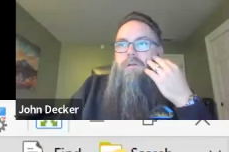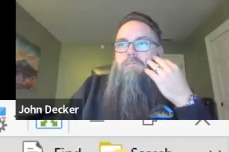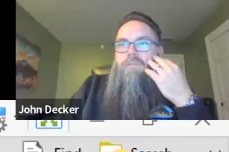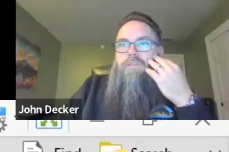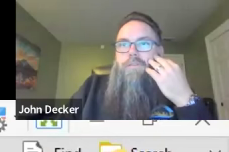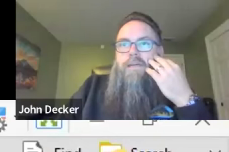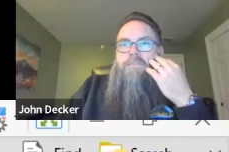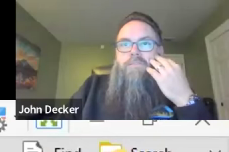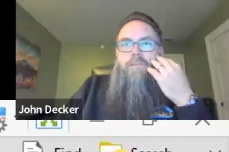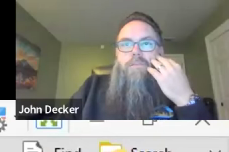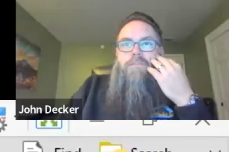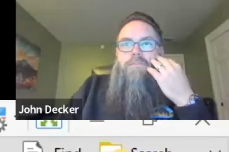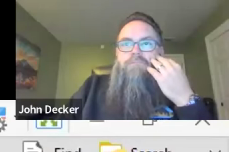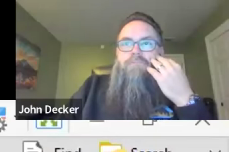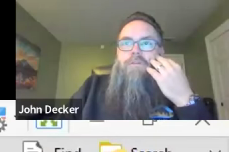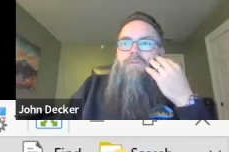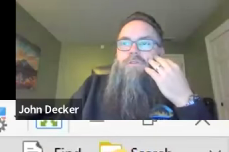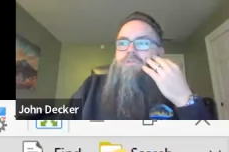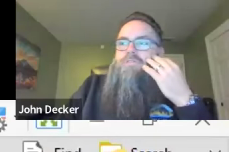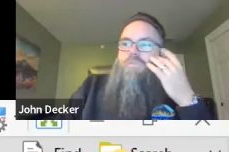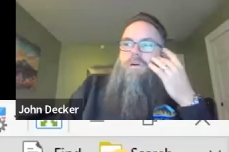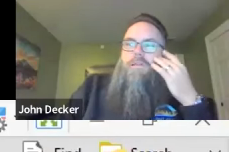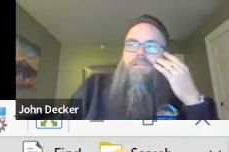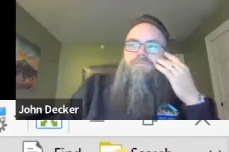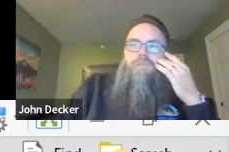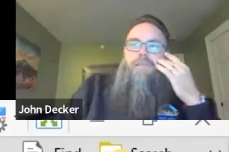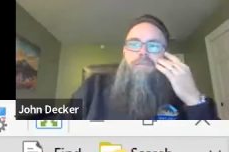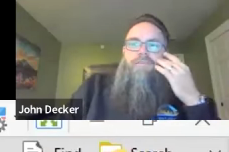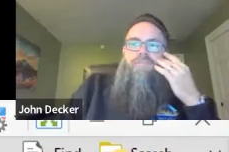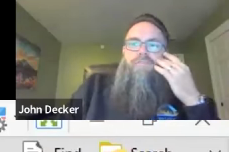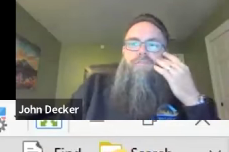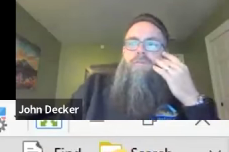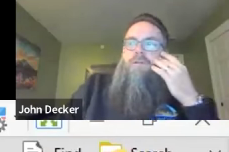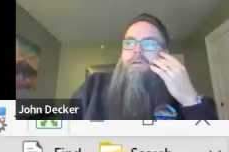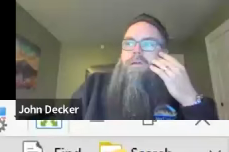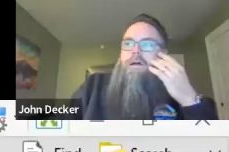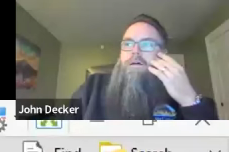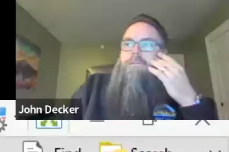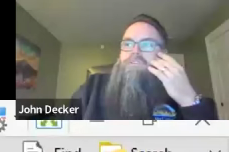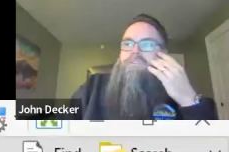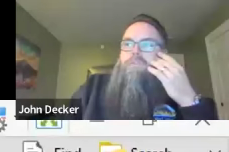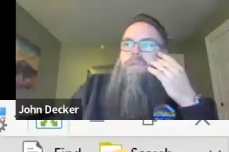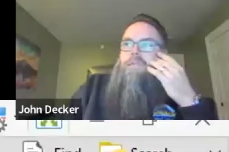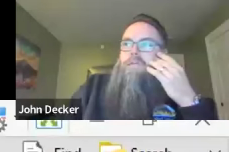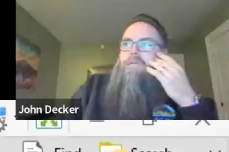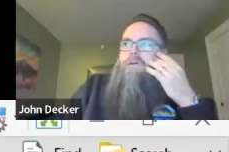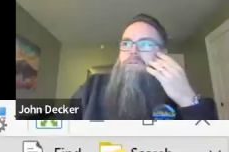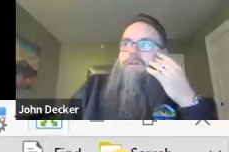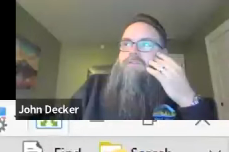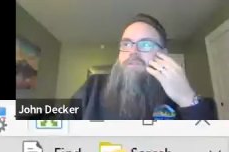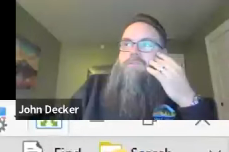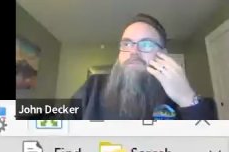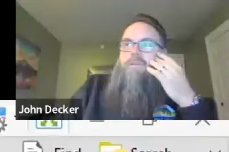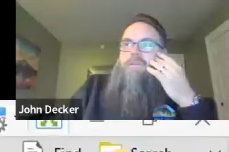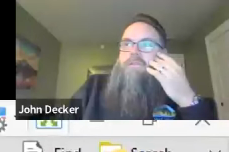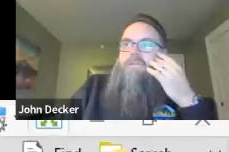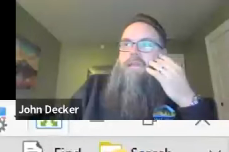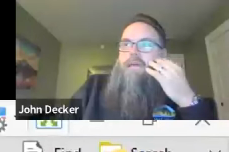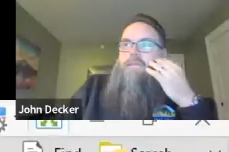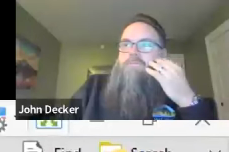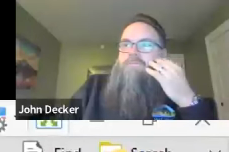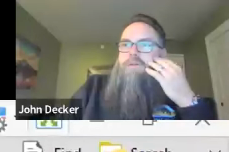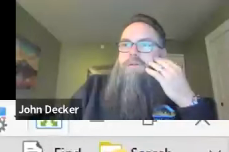our multifamily housing developments. The newest one is related to ensuring that we are very